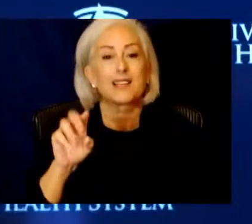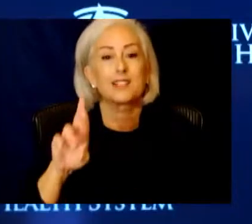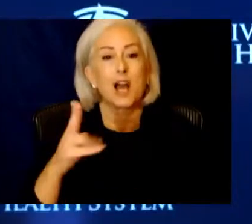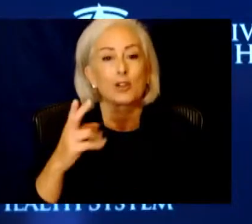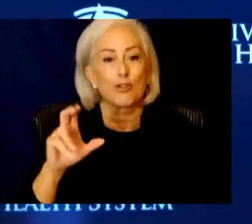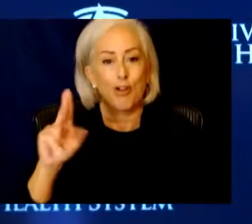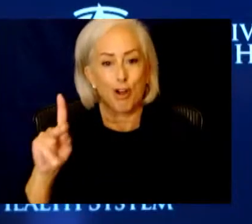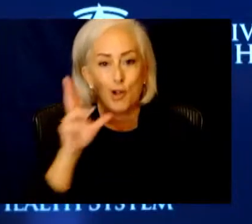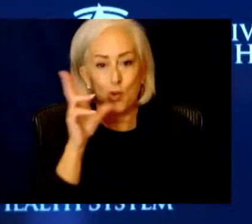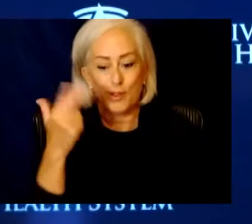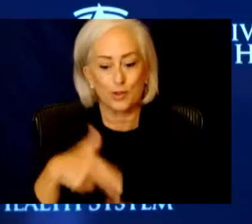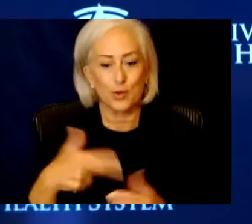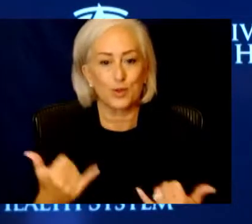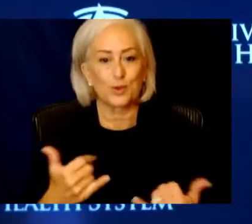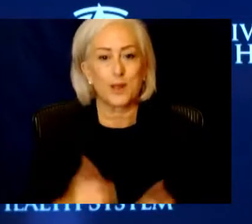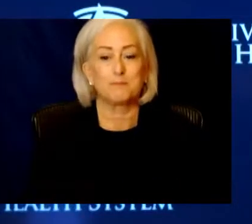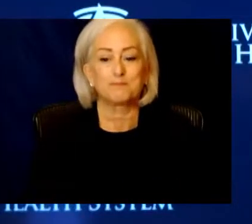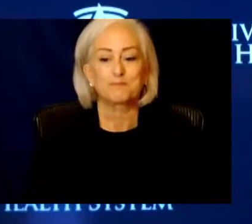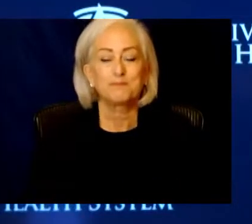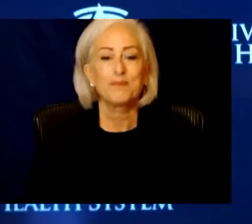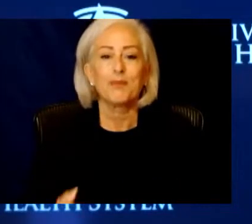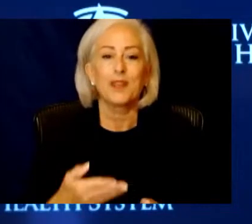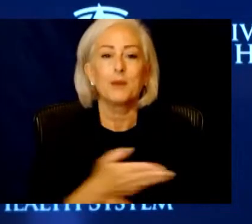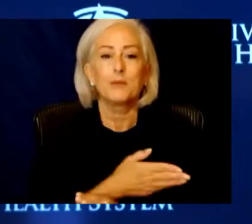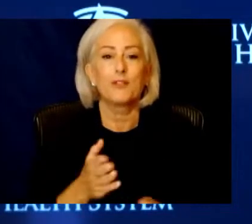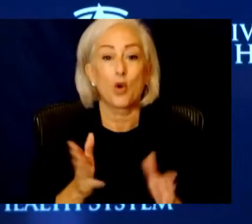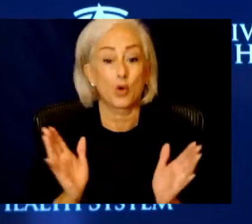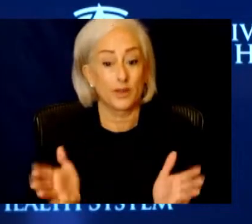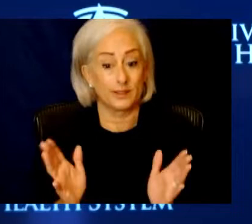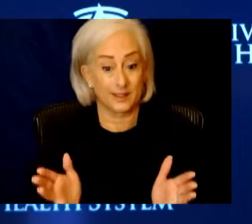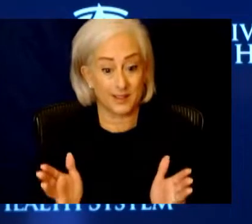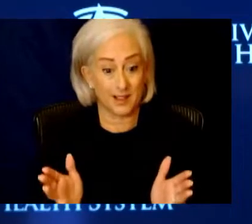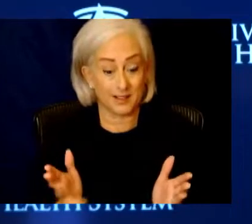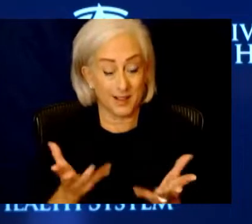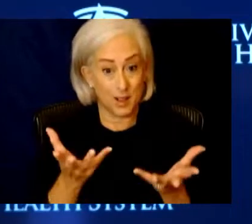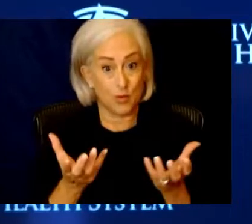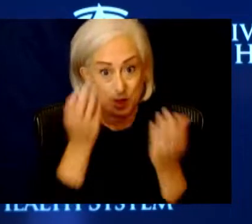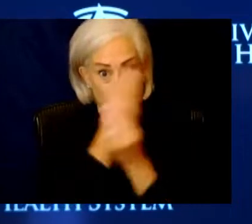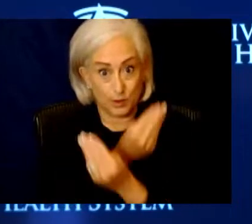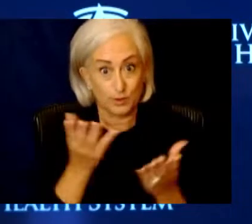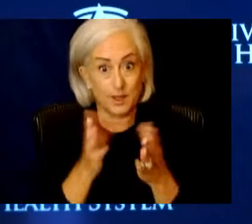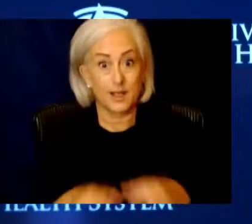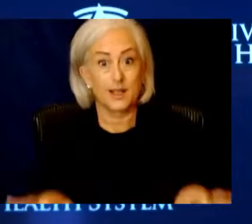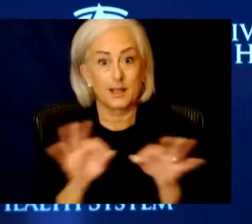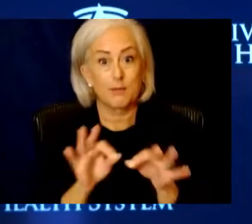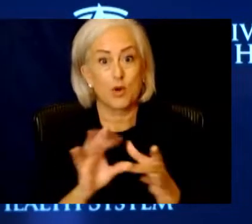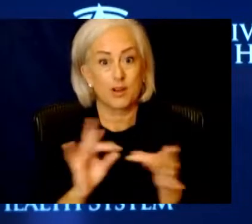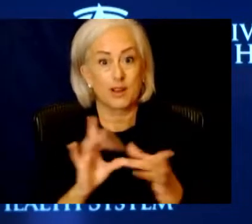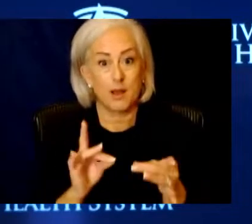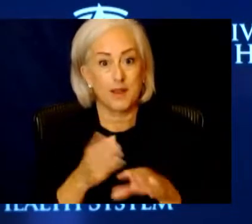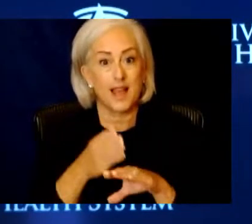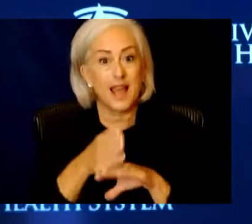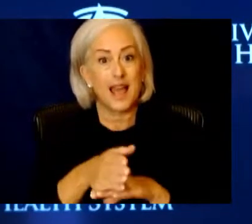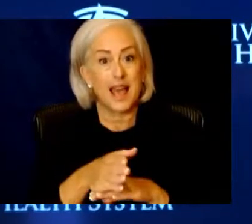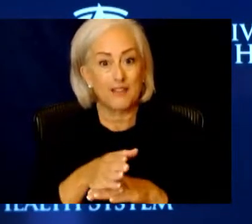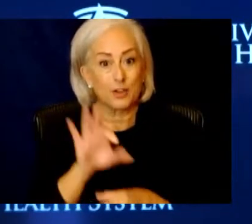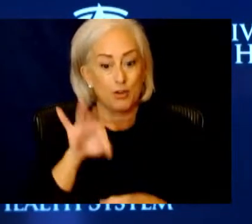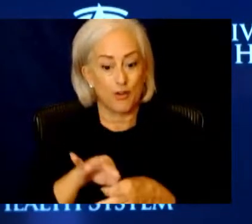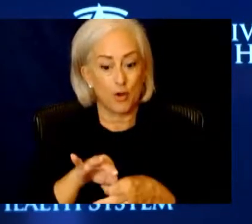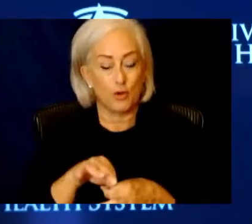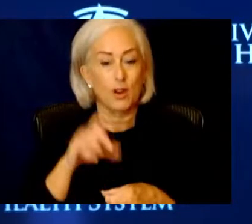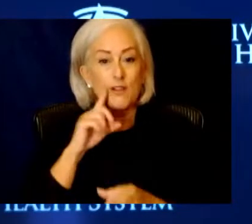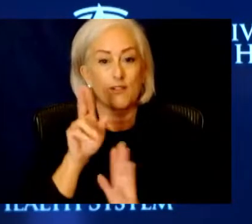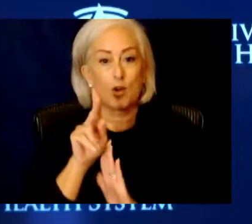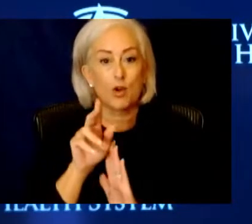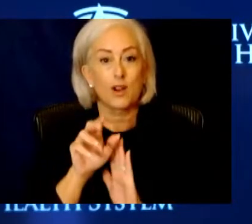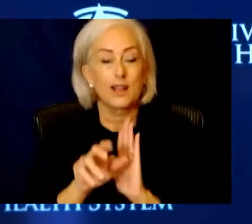Before we get to our discussion this morning, we wanted to share some important thoughts following yesterday's vote on the Kansas constitutional amendment called Value